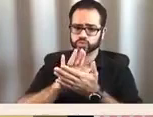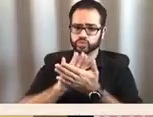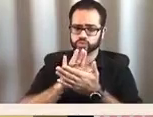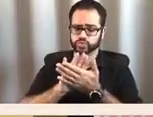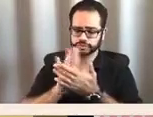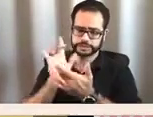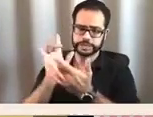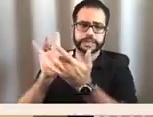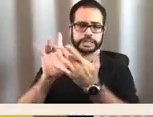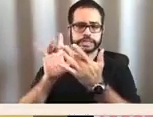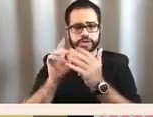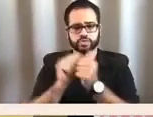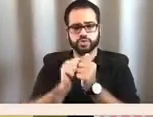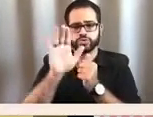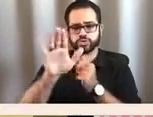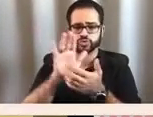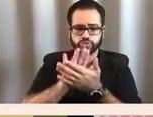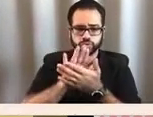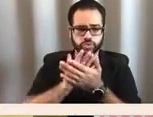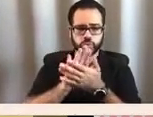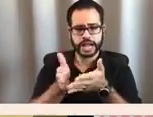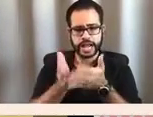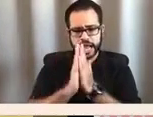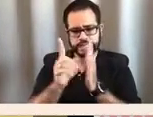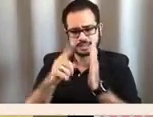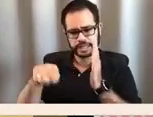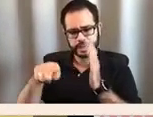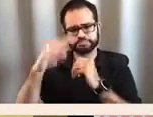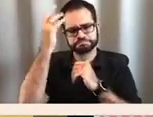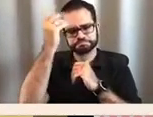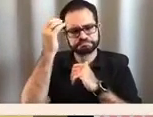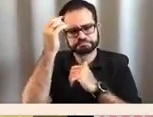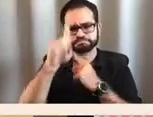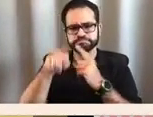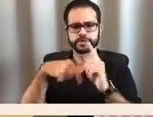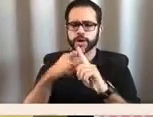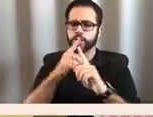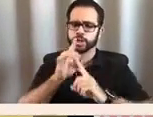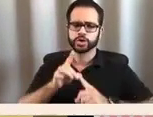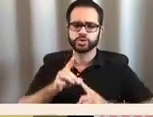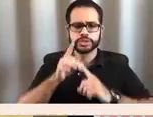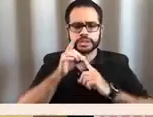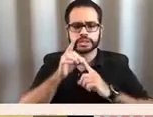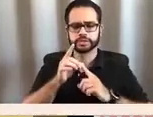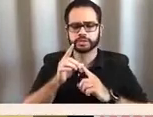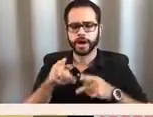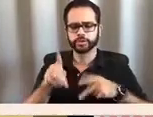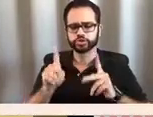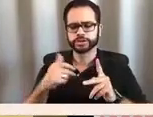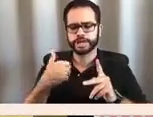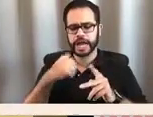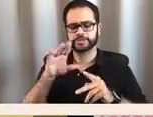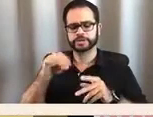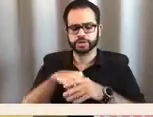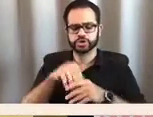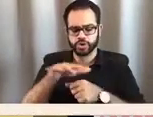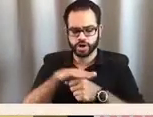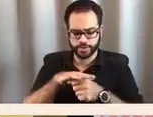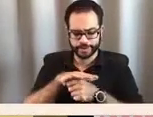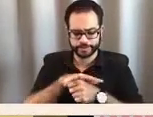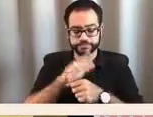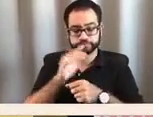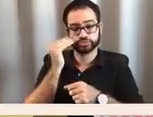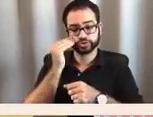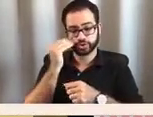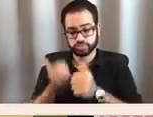Reach out to your institutions and ask them to think about the uniqueness of what they have in your area. And you know,